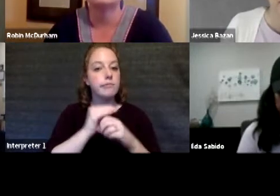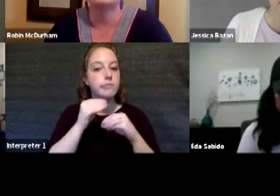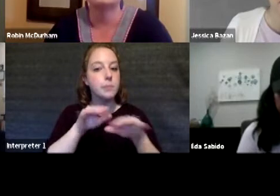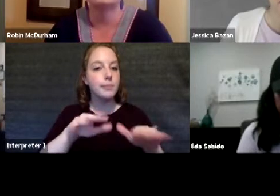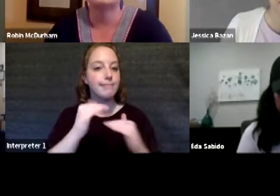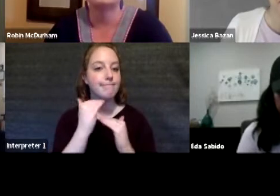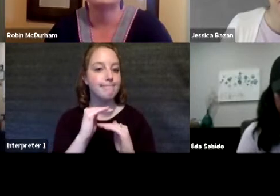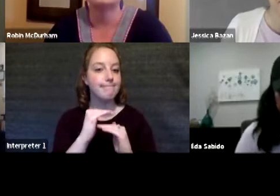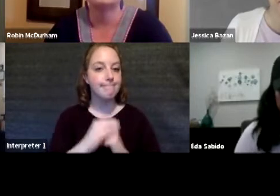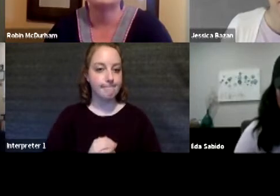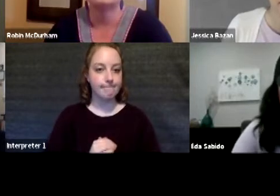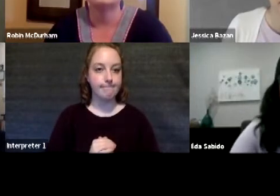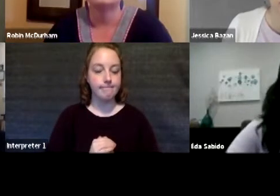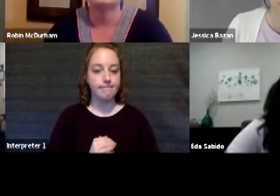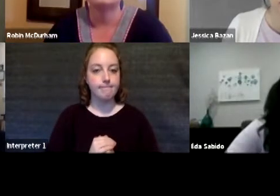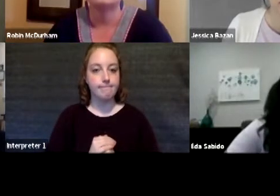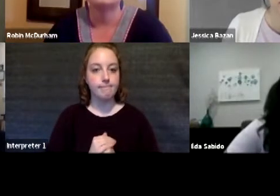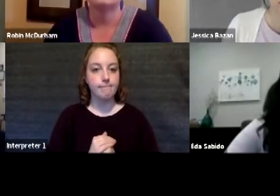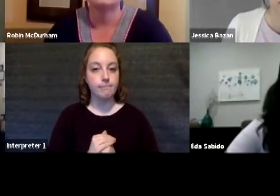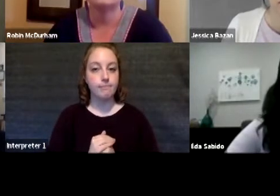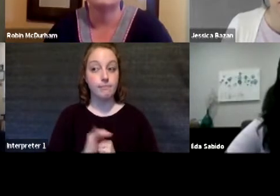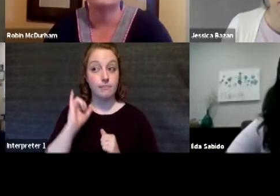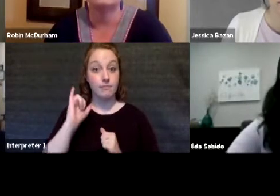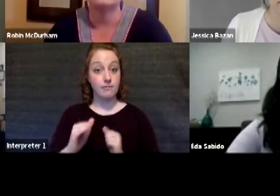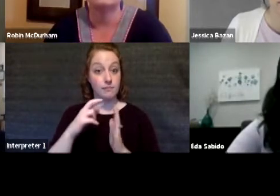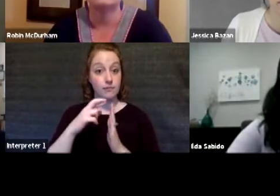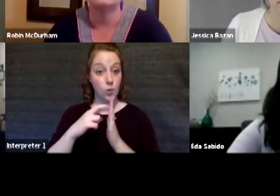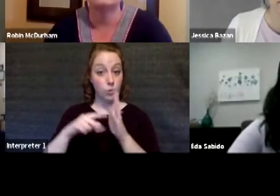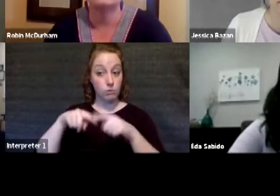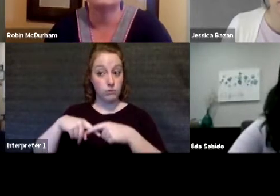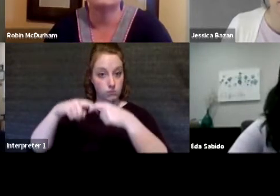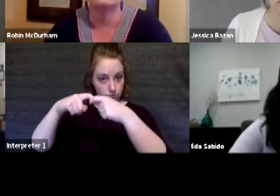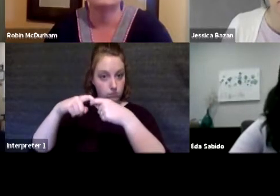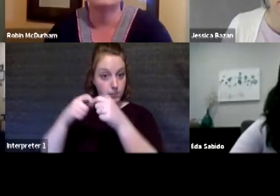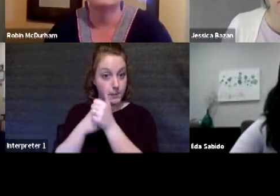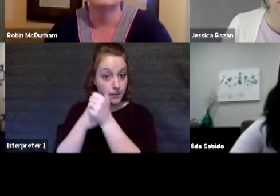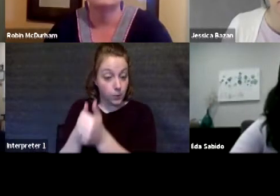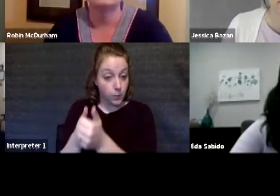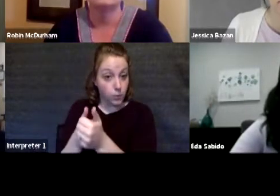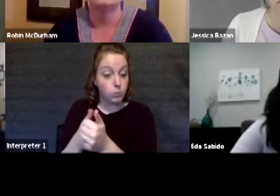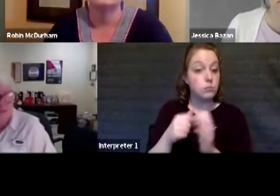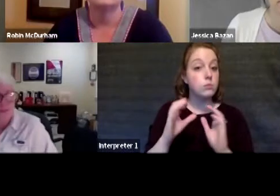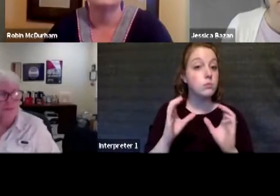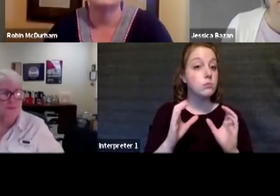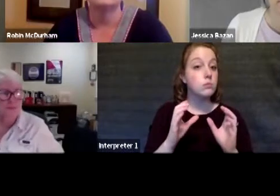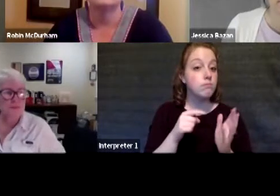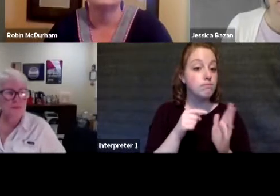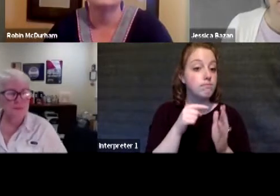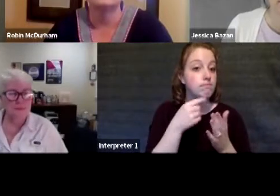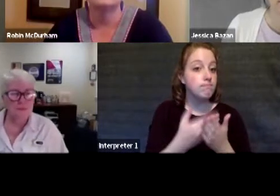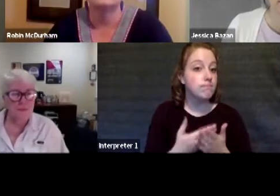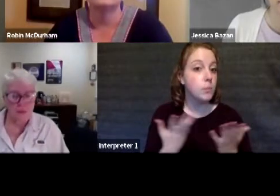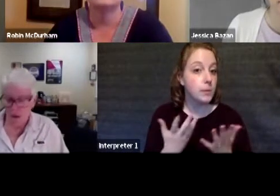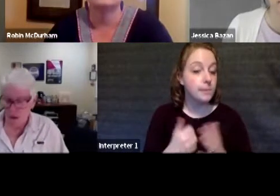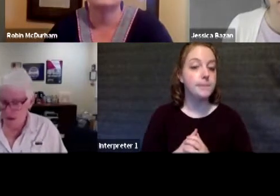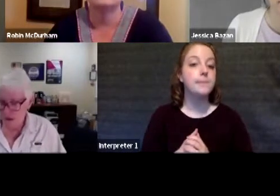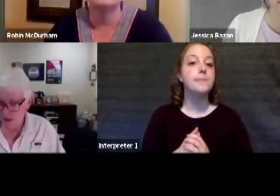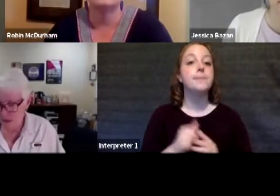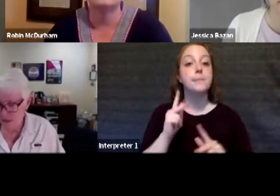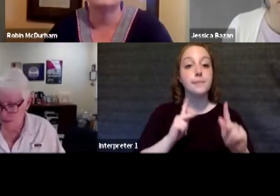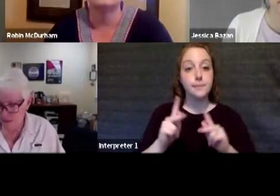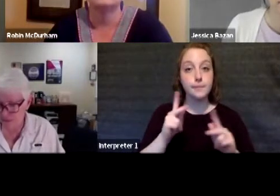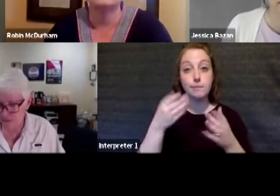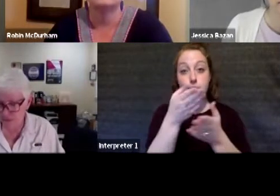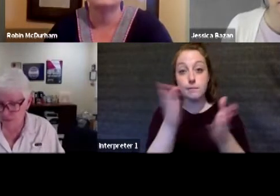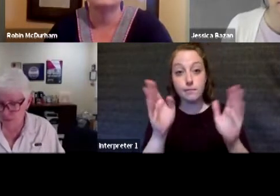In accordance with those suspended rules, we certify the following. Members of the public may view this